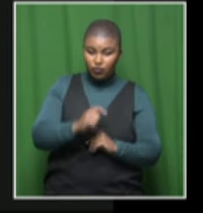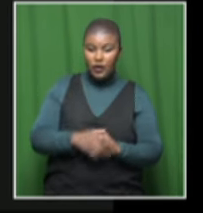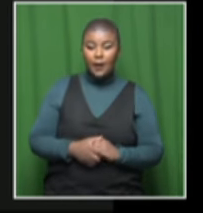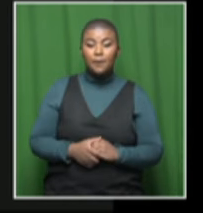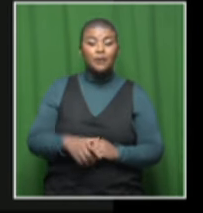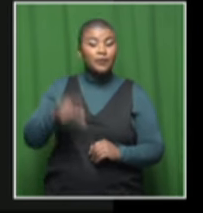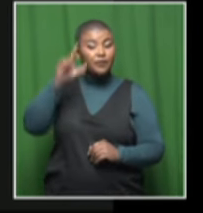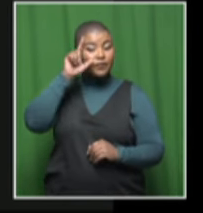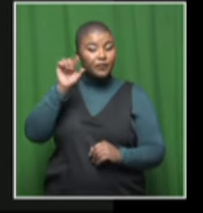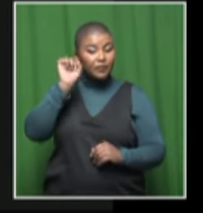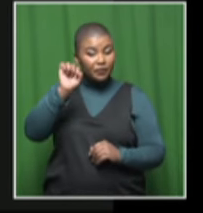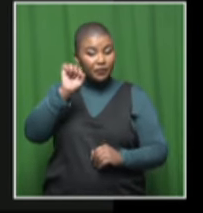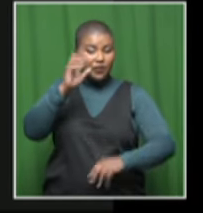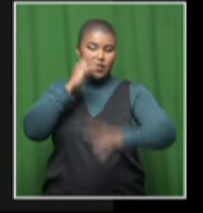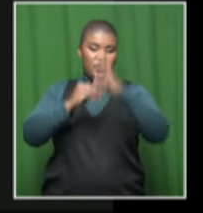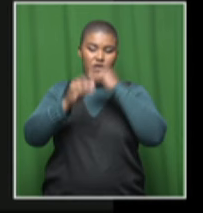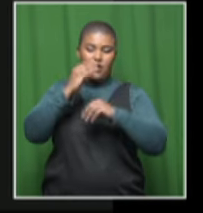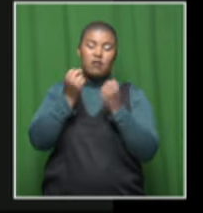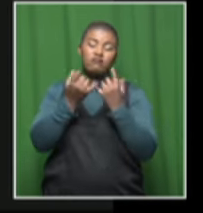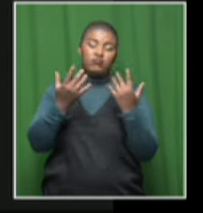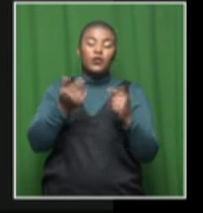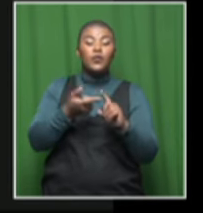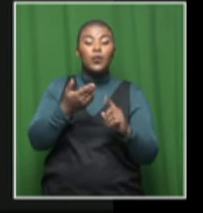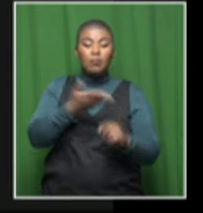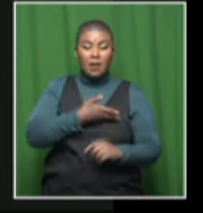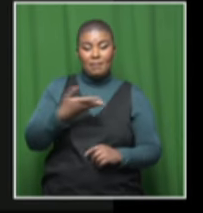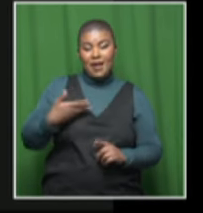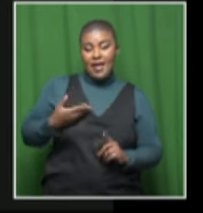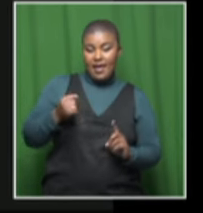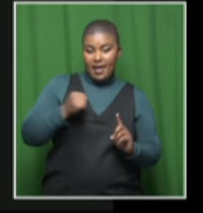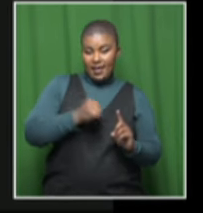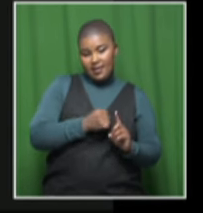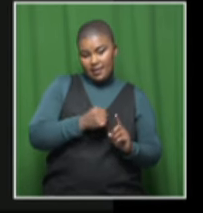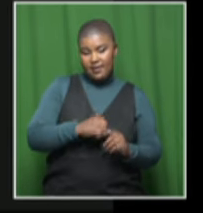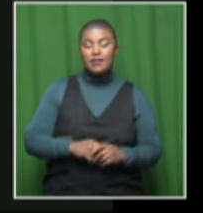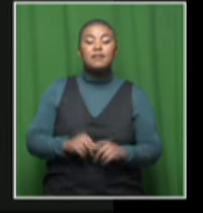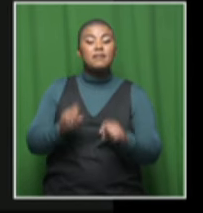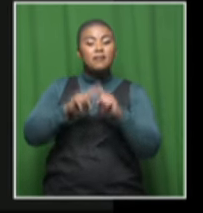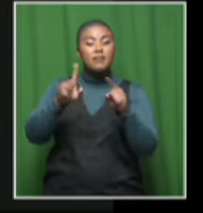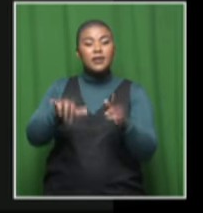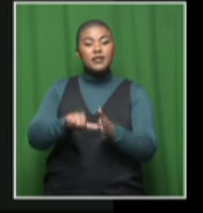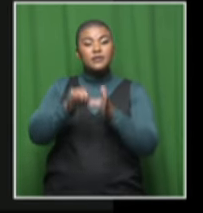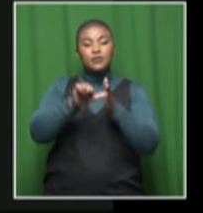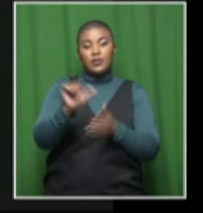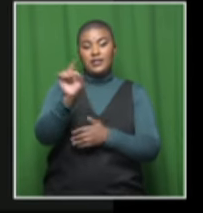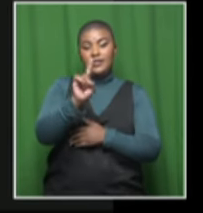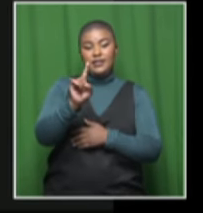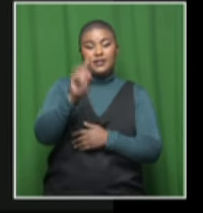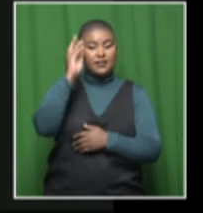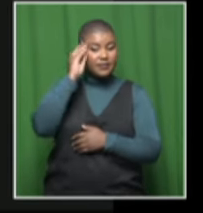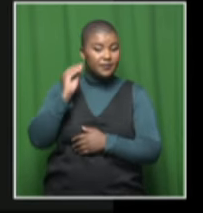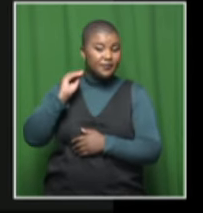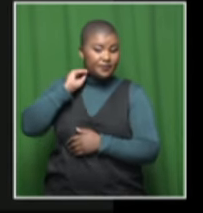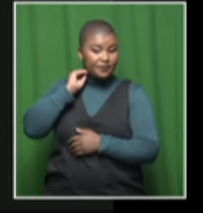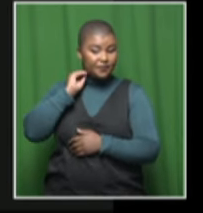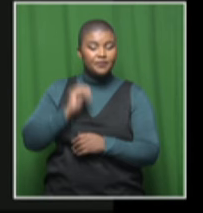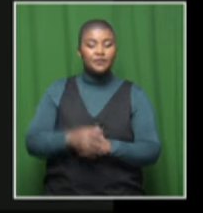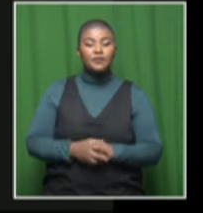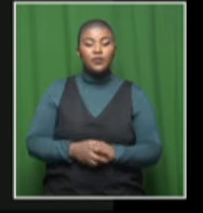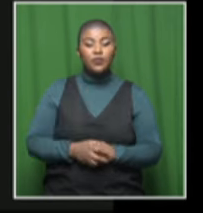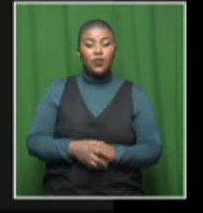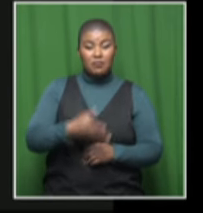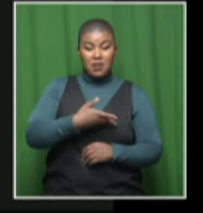he would have gotten a lot of influence from his own mother. But what is important also to note is that she was born